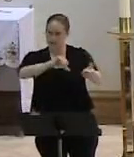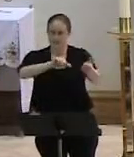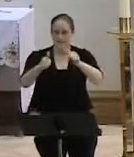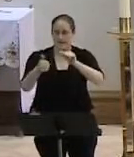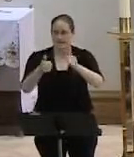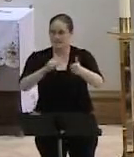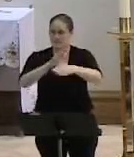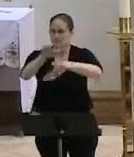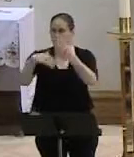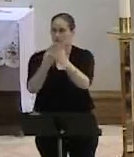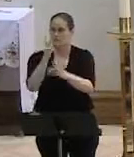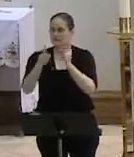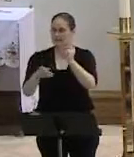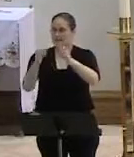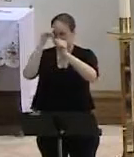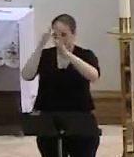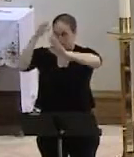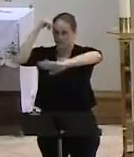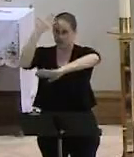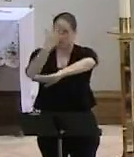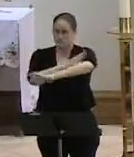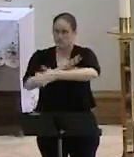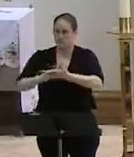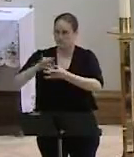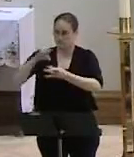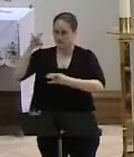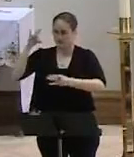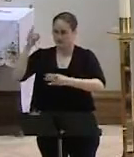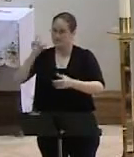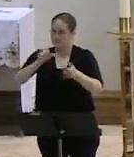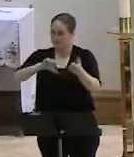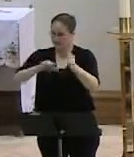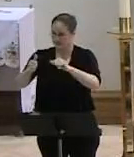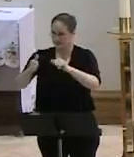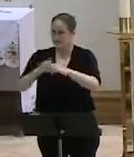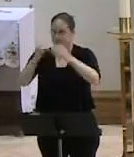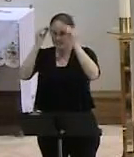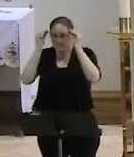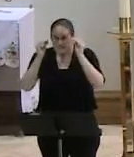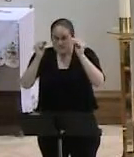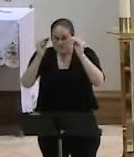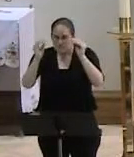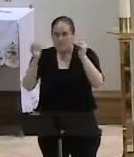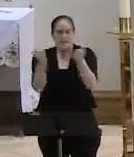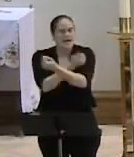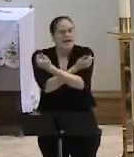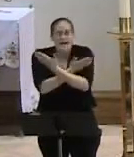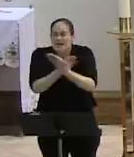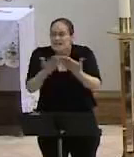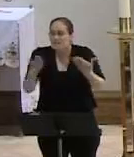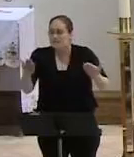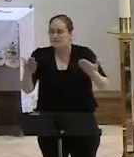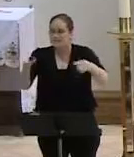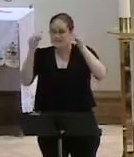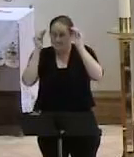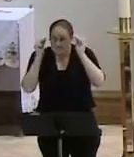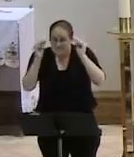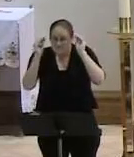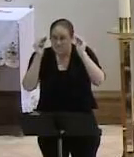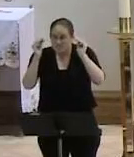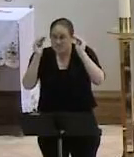baptize all nations in the name of the Father, Son, and Holy Spirit. Teach them everything." Remember, "teach